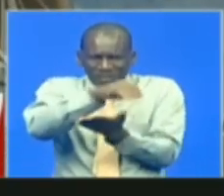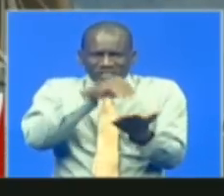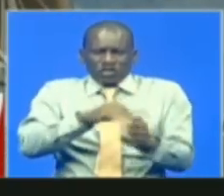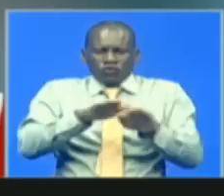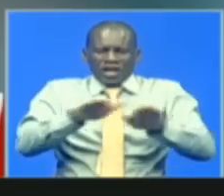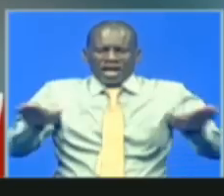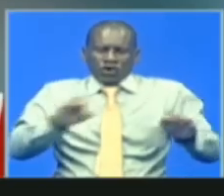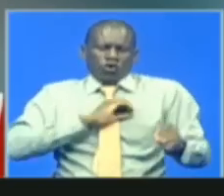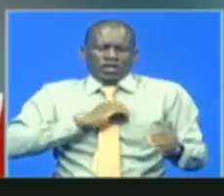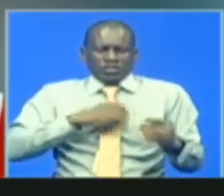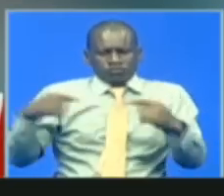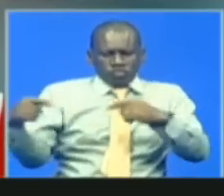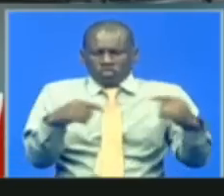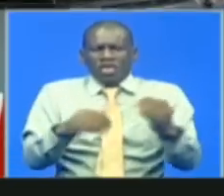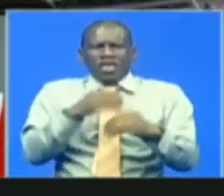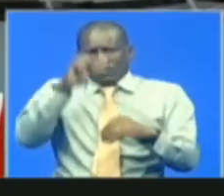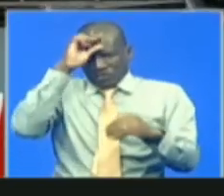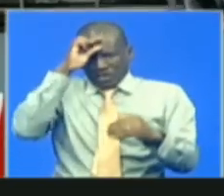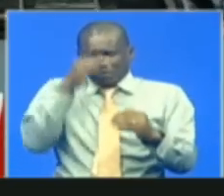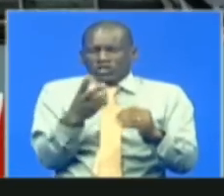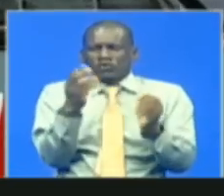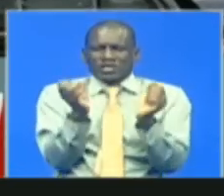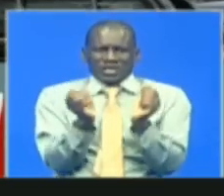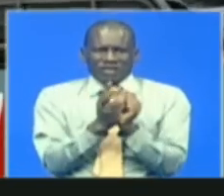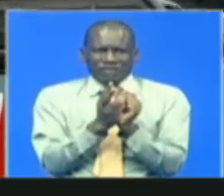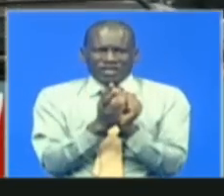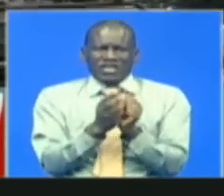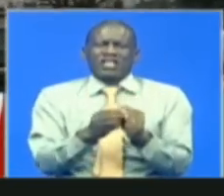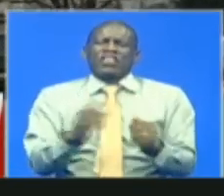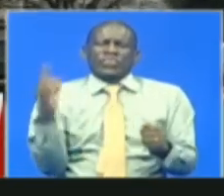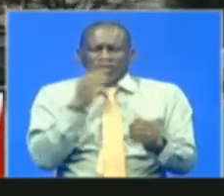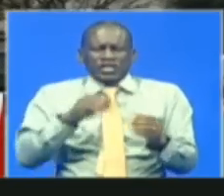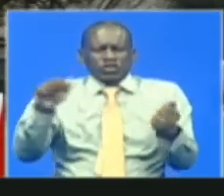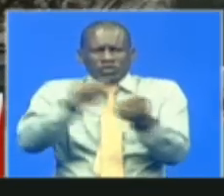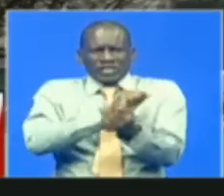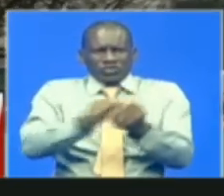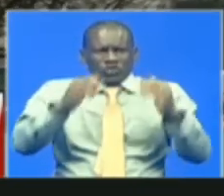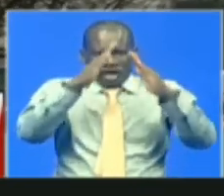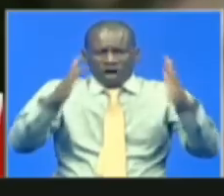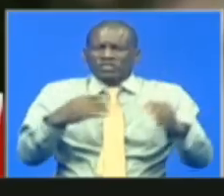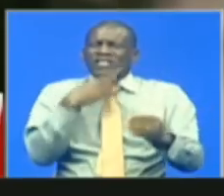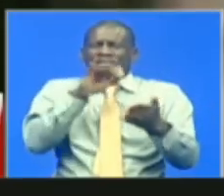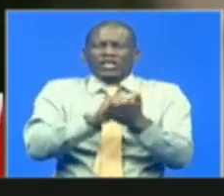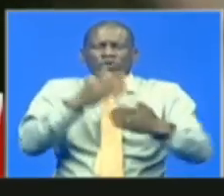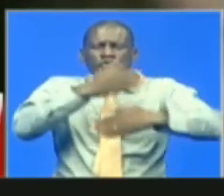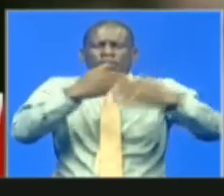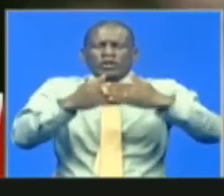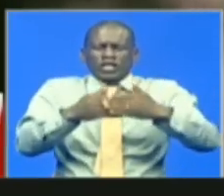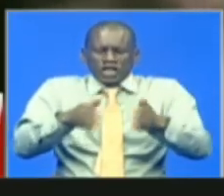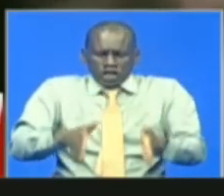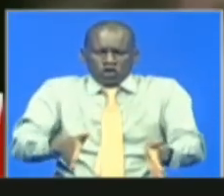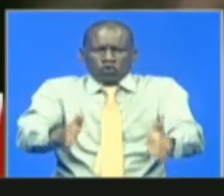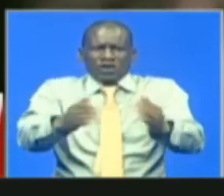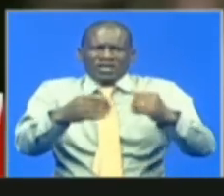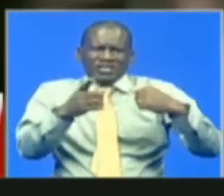ownership dispute after the government in 2011 threatened to demolish it, saying it was built on a road reserve. The